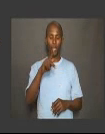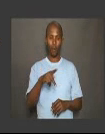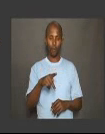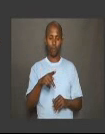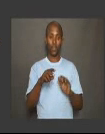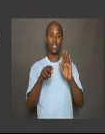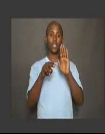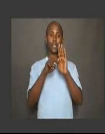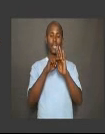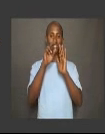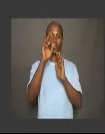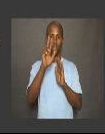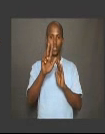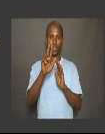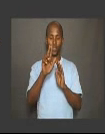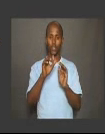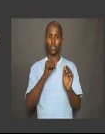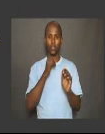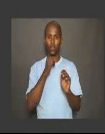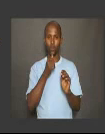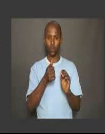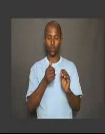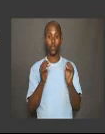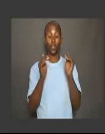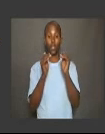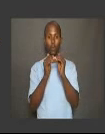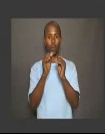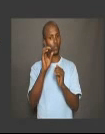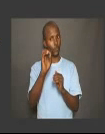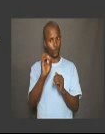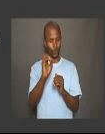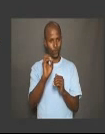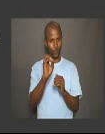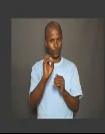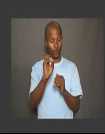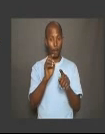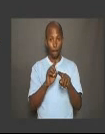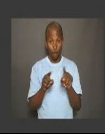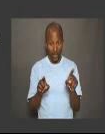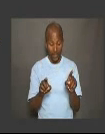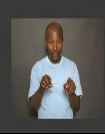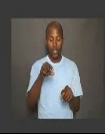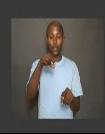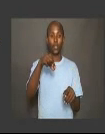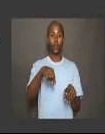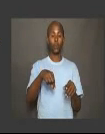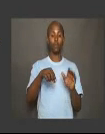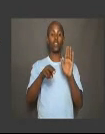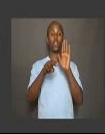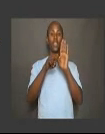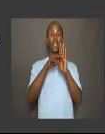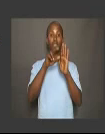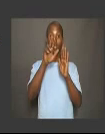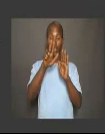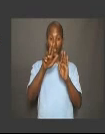P of negative 3 does not equal 0, but Q